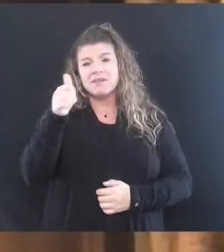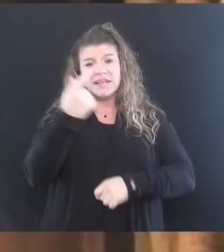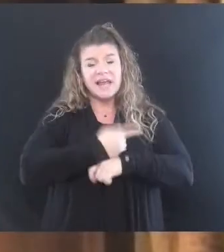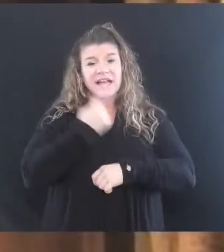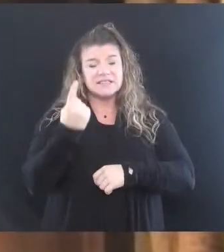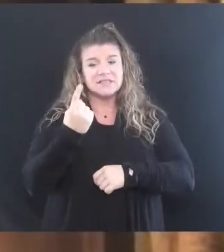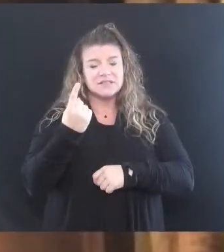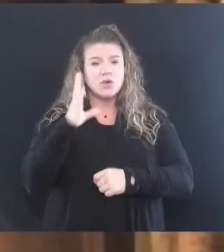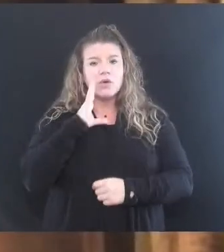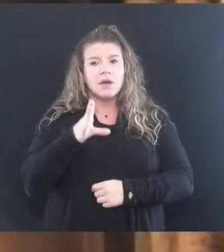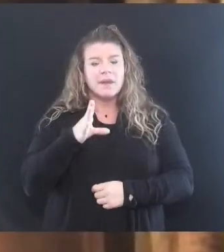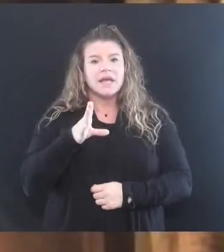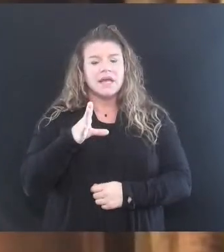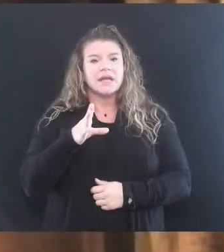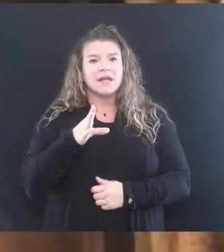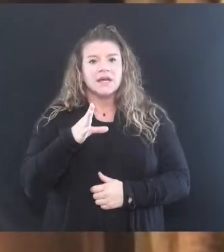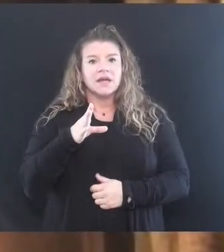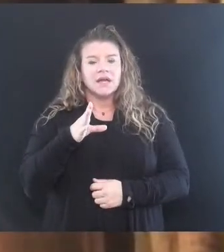be